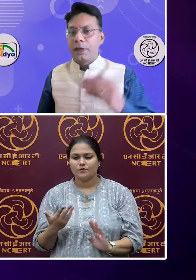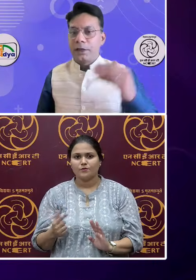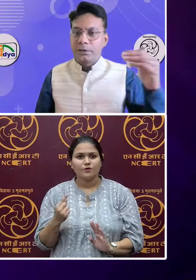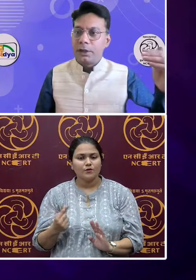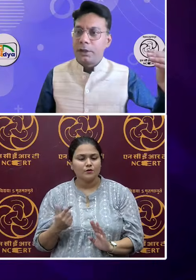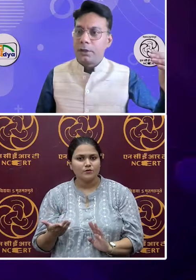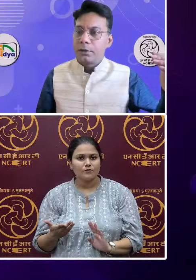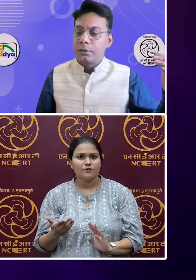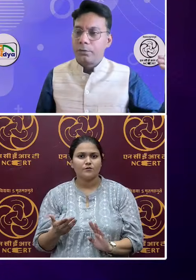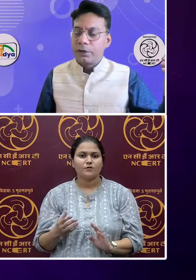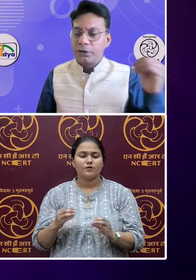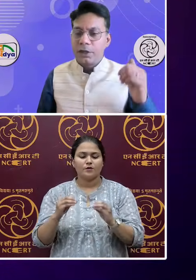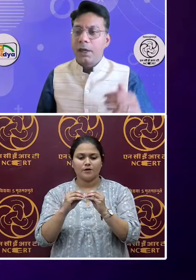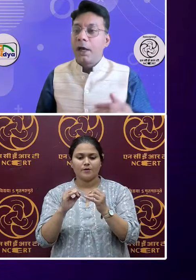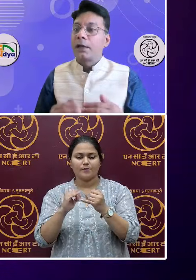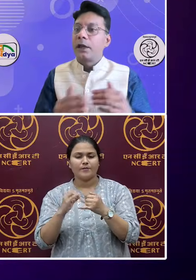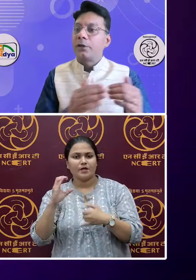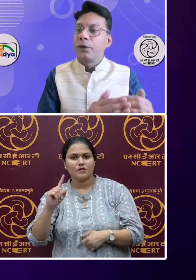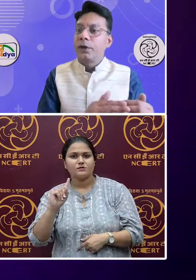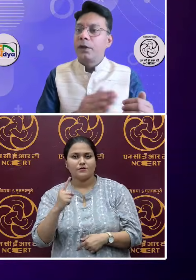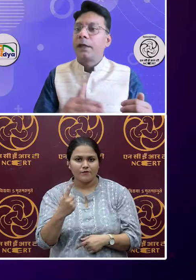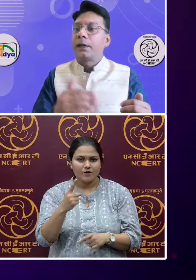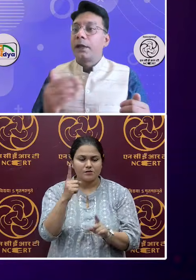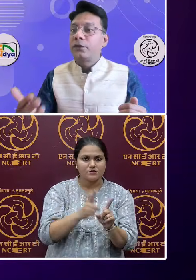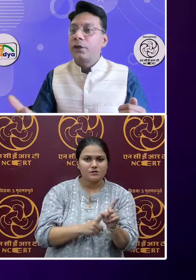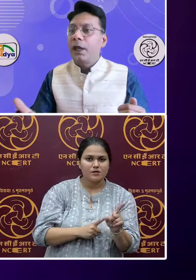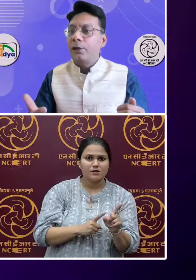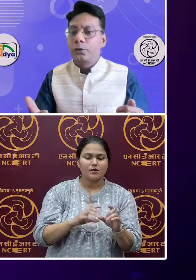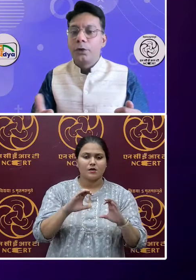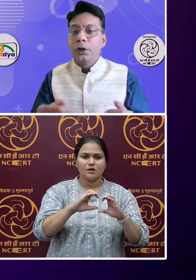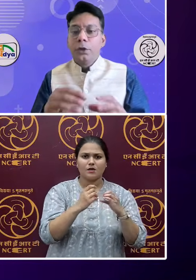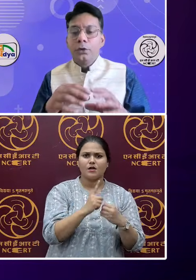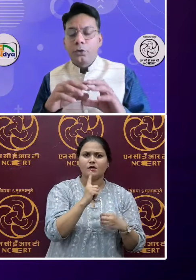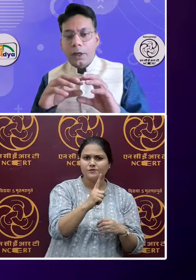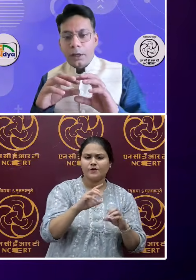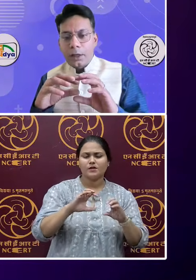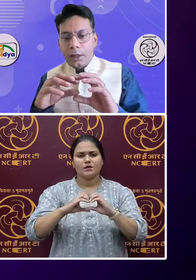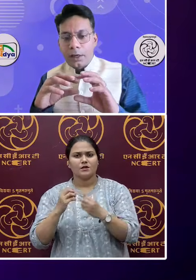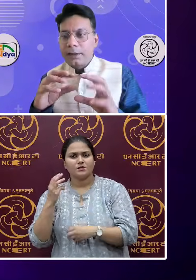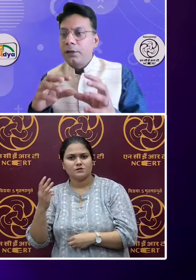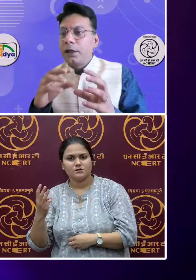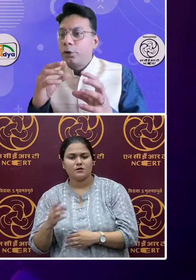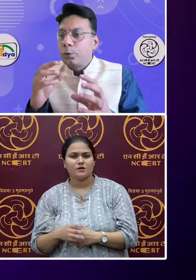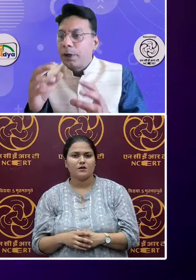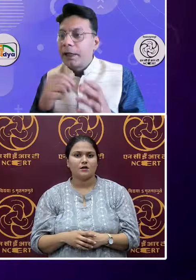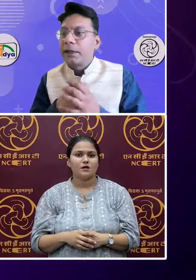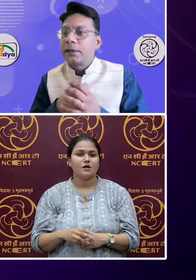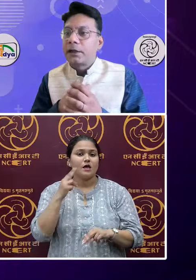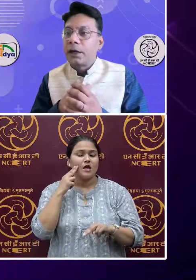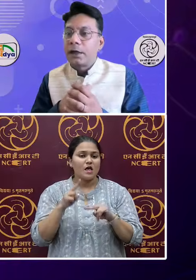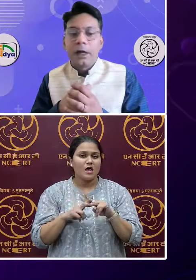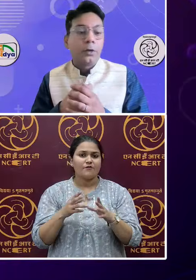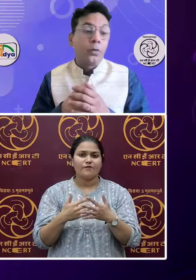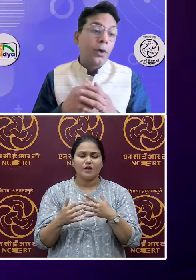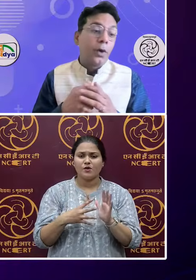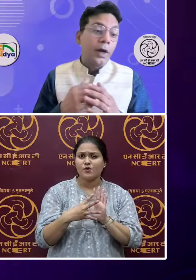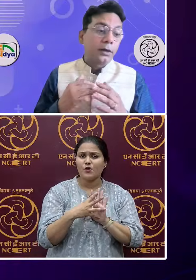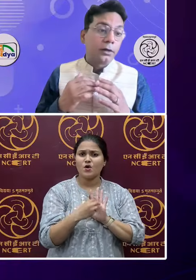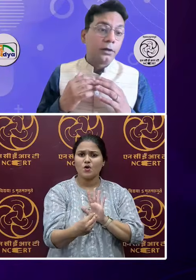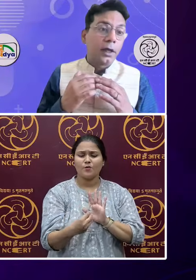for BSc first year or class 1 and class 3 also. So rather than duplicating that